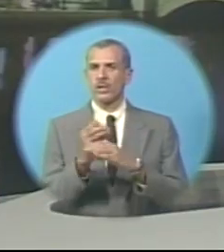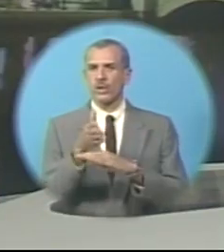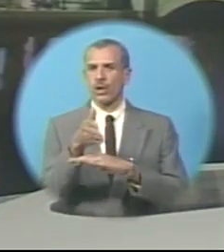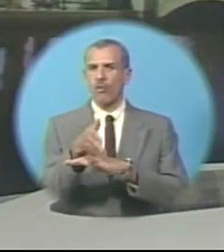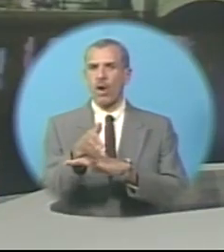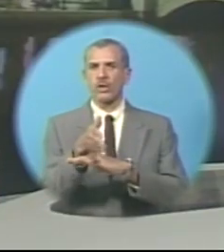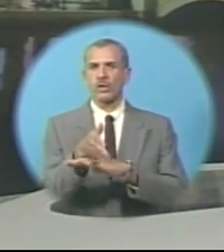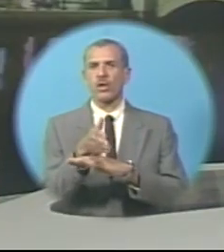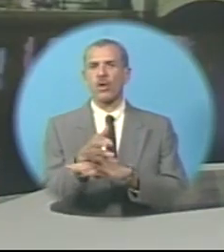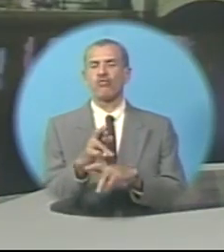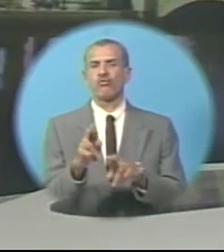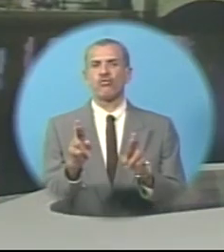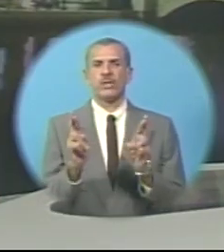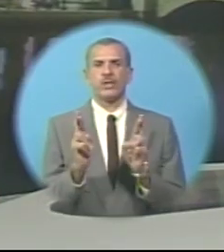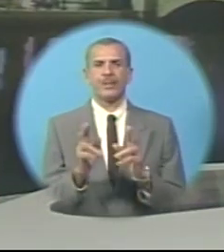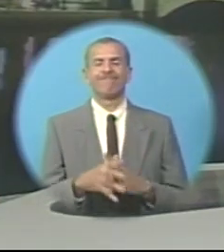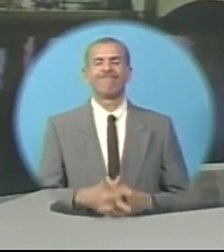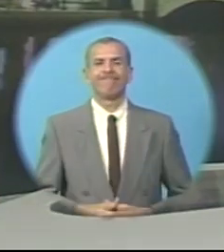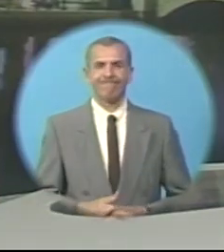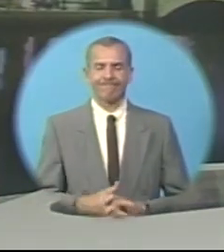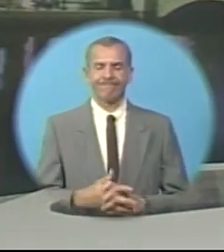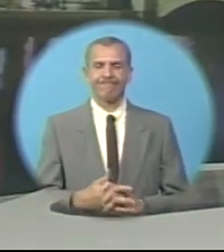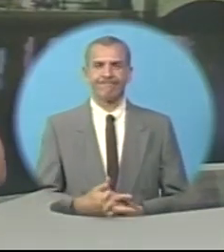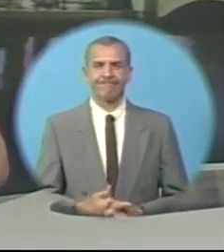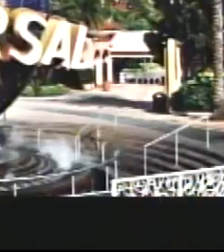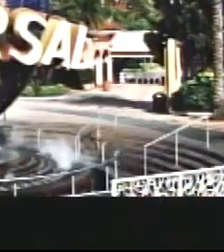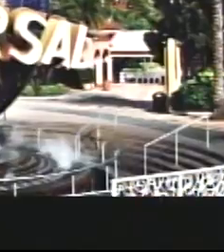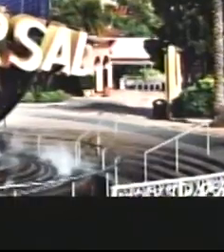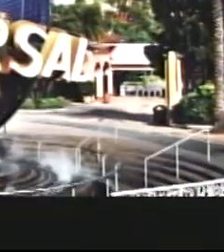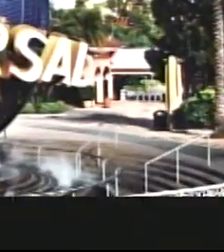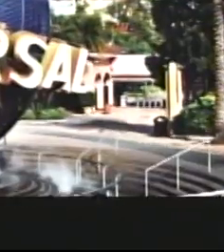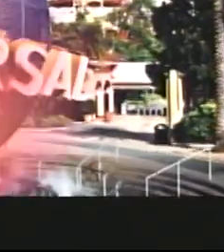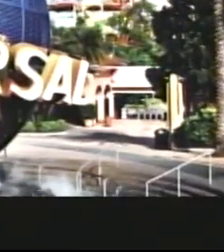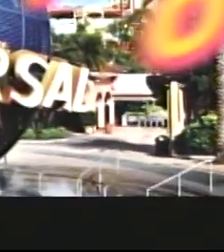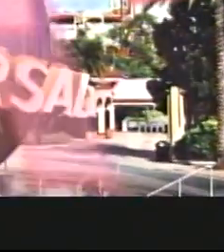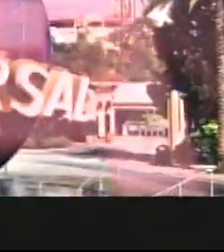headlines across our region. The ultimate